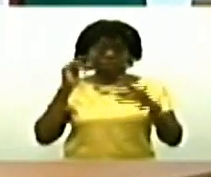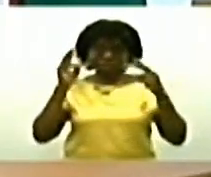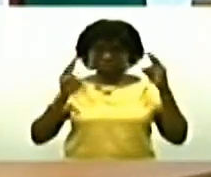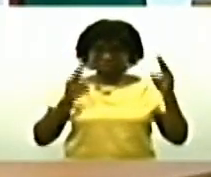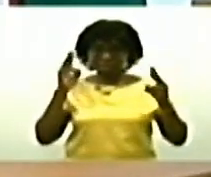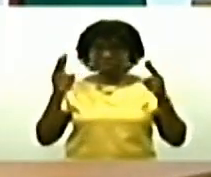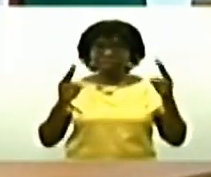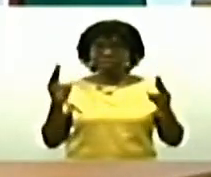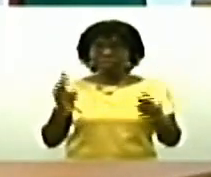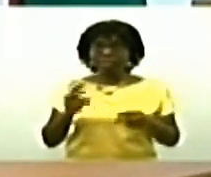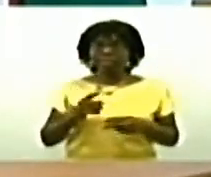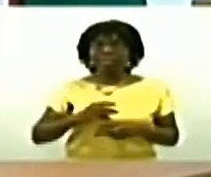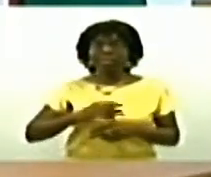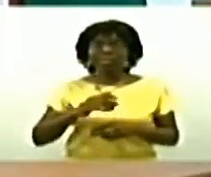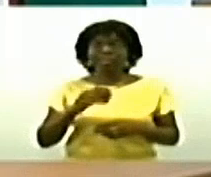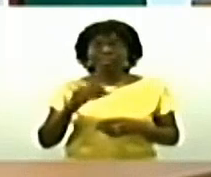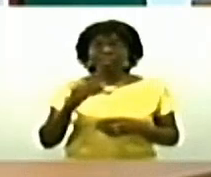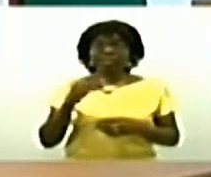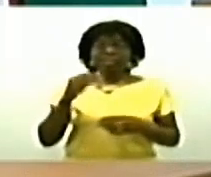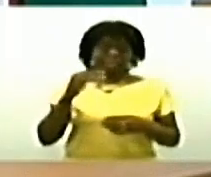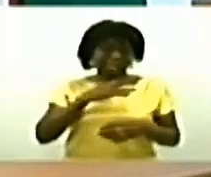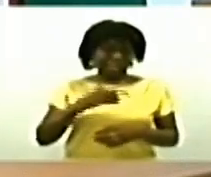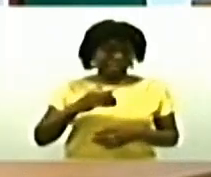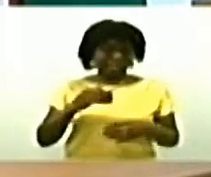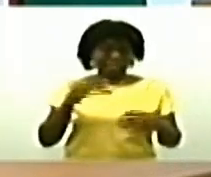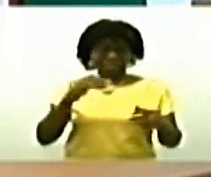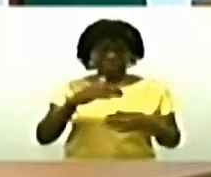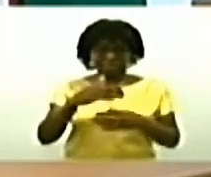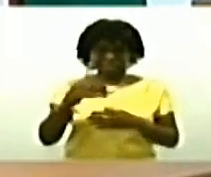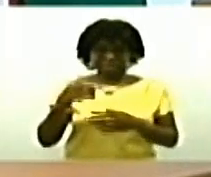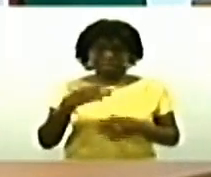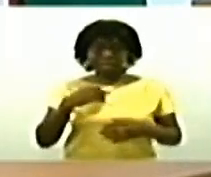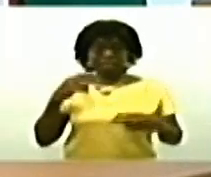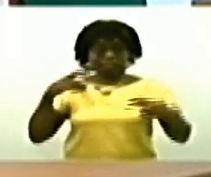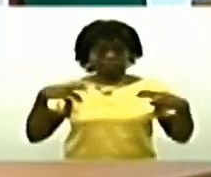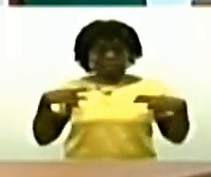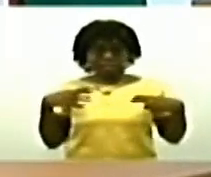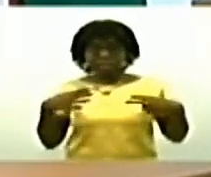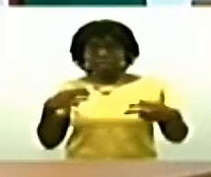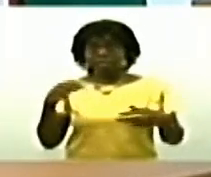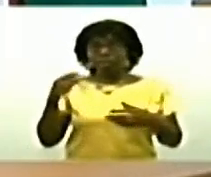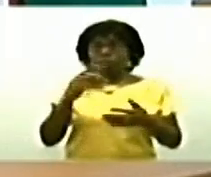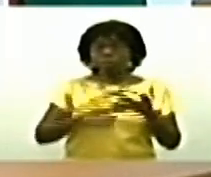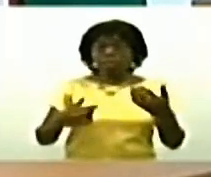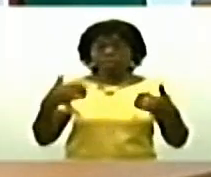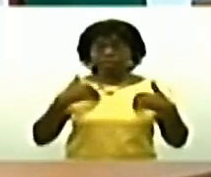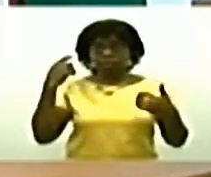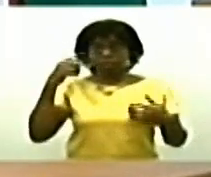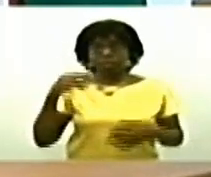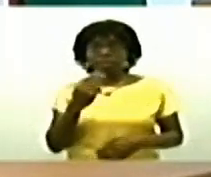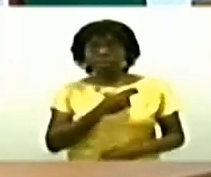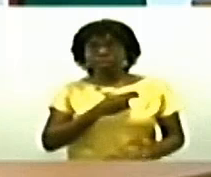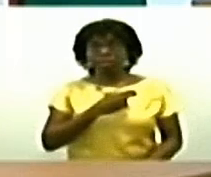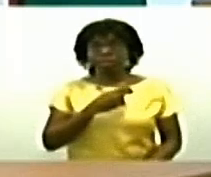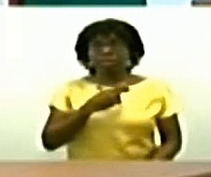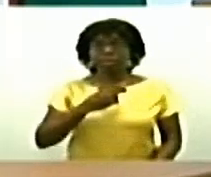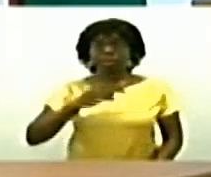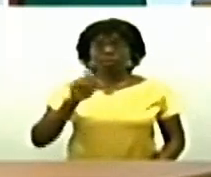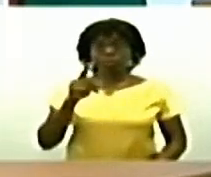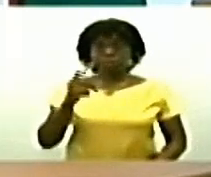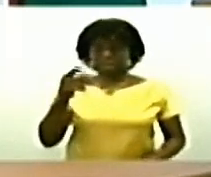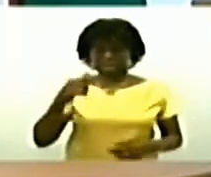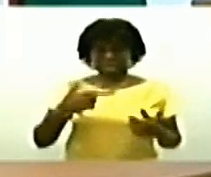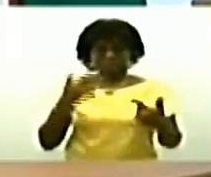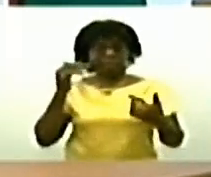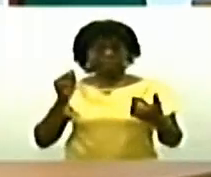sector, and the leisure sector, and the vacation sector, what it holds for us. Where I live, I could see